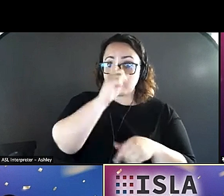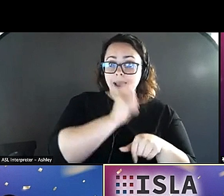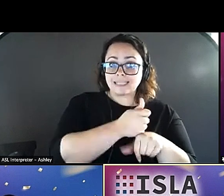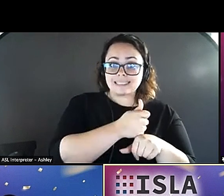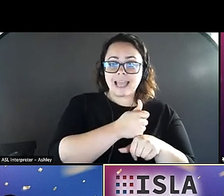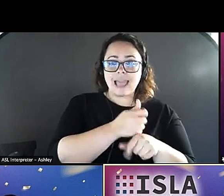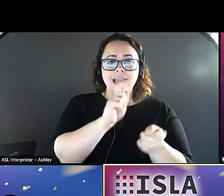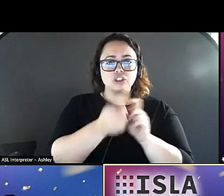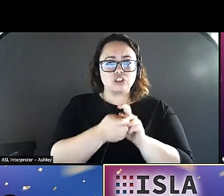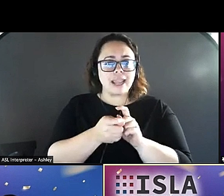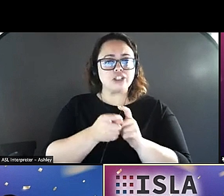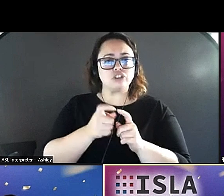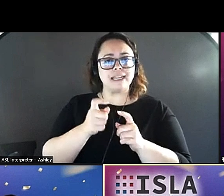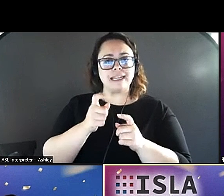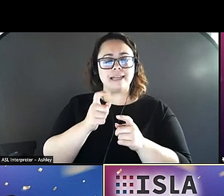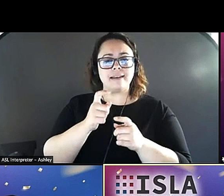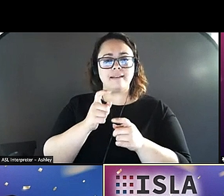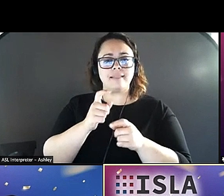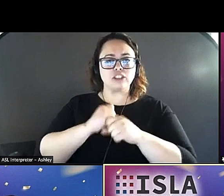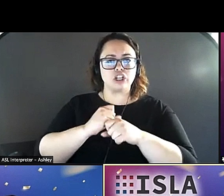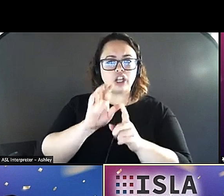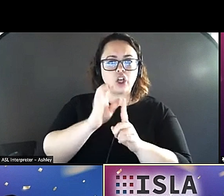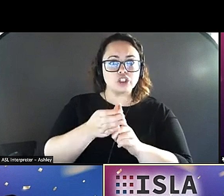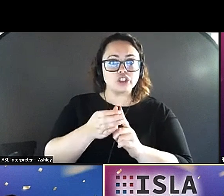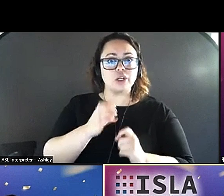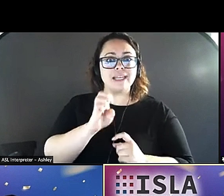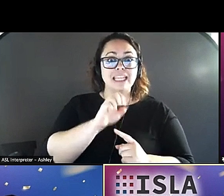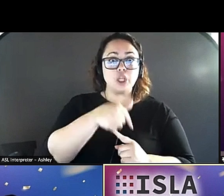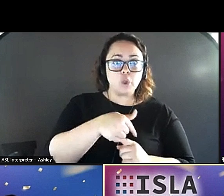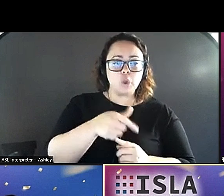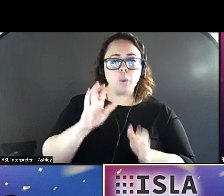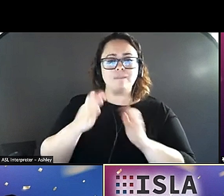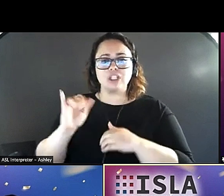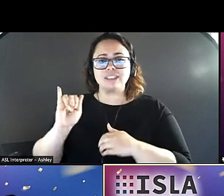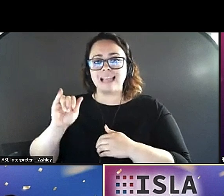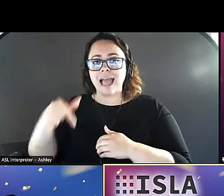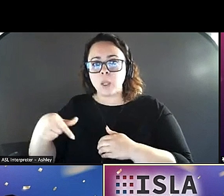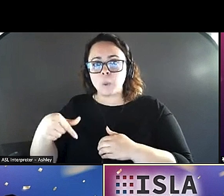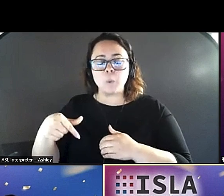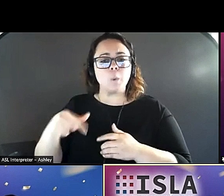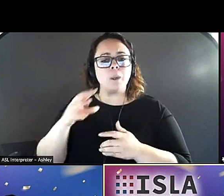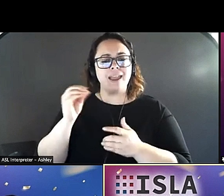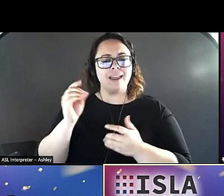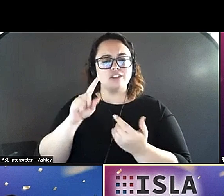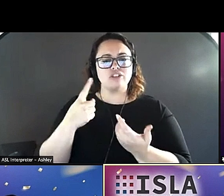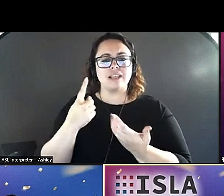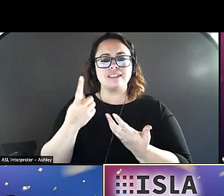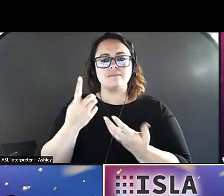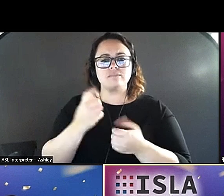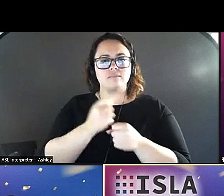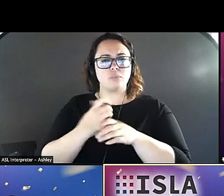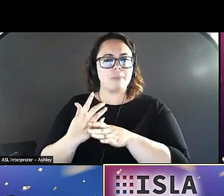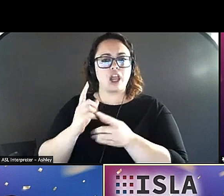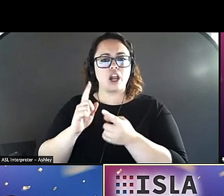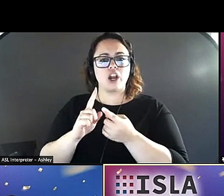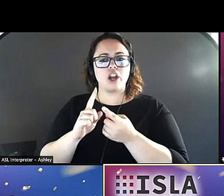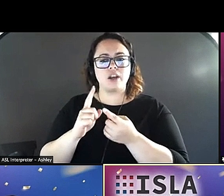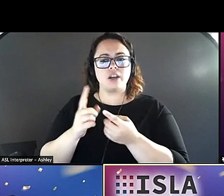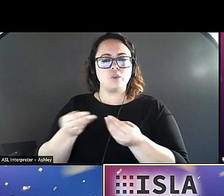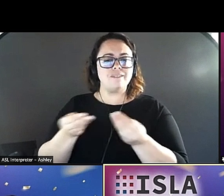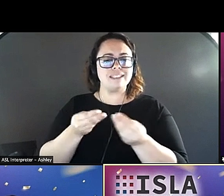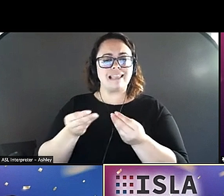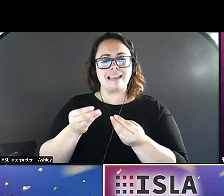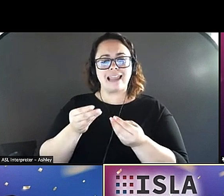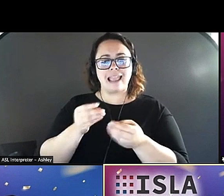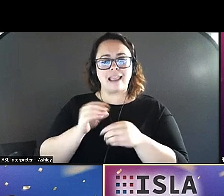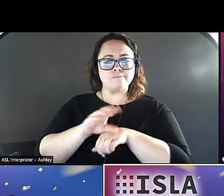the security culture, understanding EQ versus IQ, and ultimately just, being prepared to facilitate change and helping